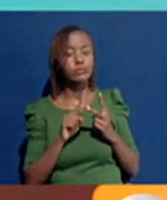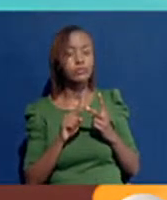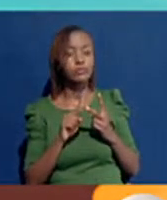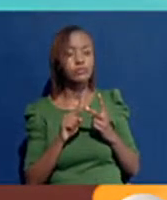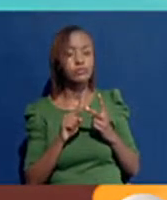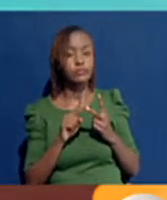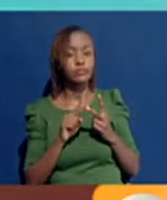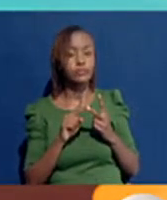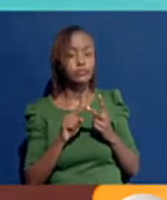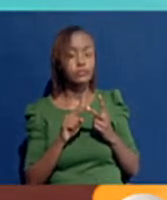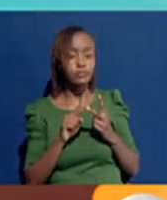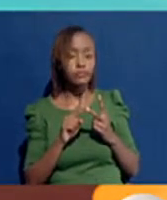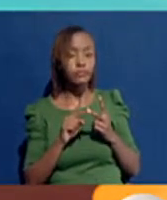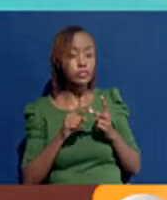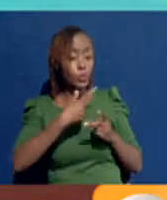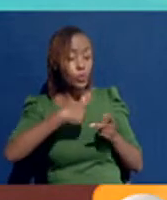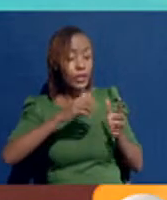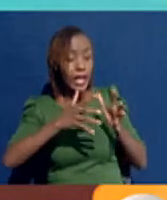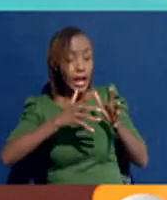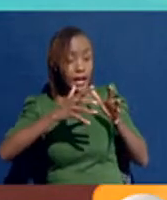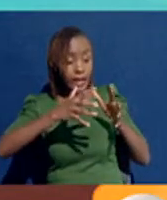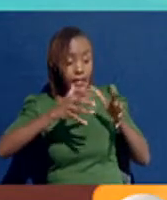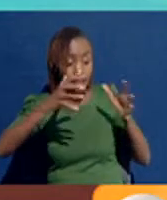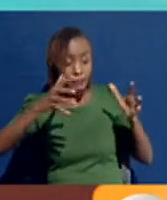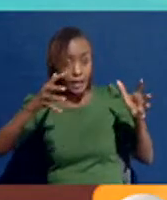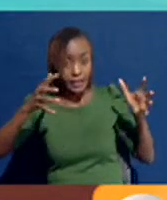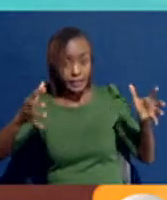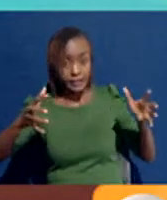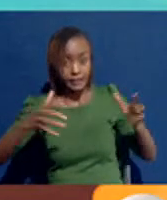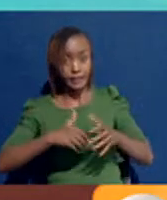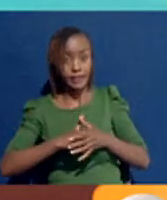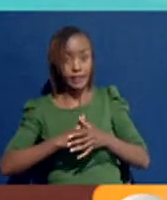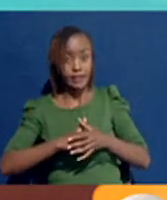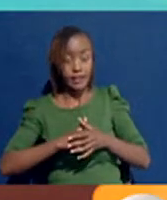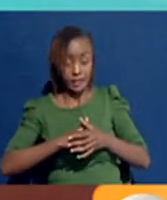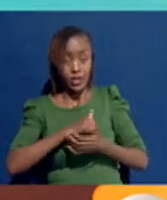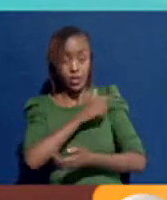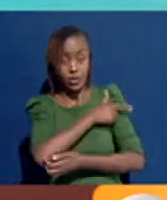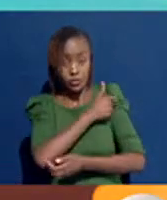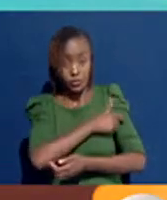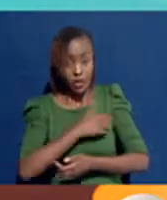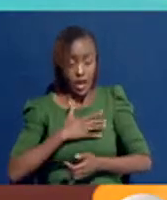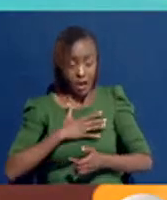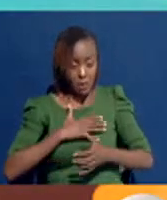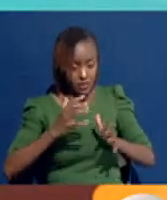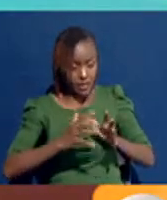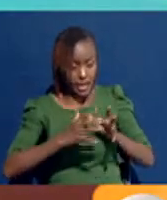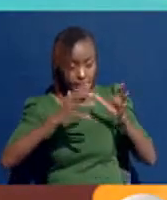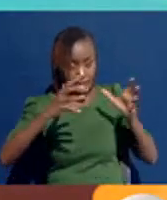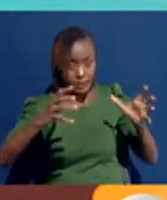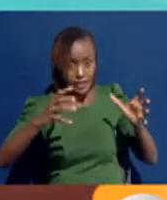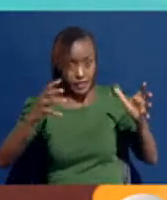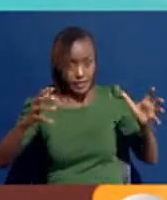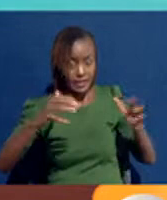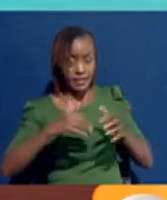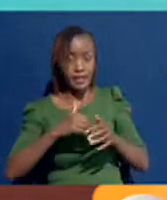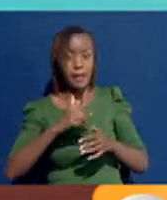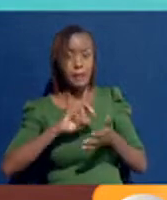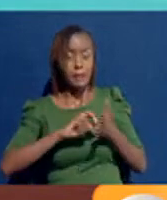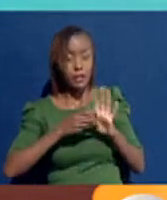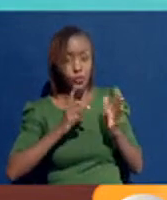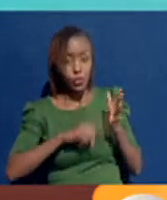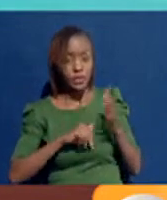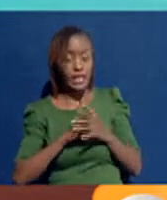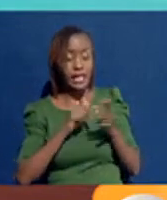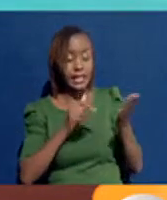we are expanding, as I said, to various counties. By expanding, that means that we are going to take the Nairobi